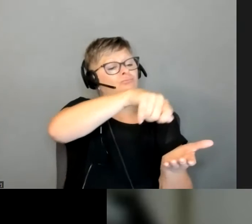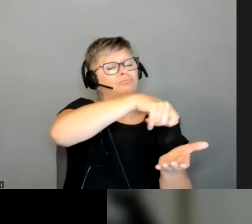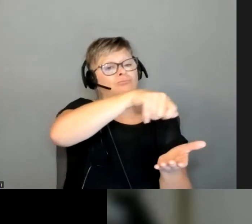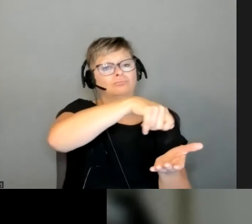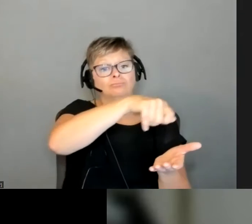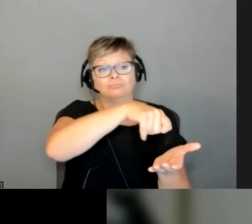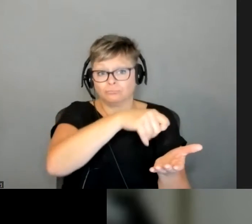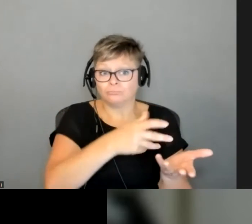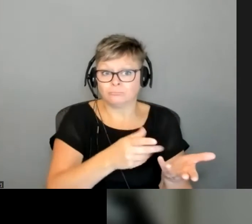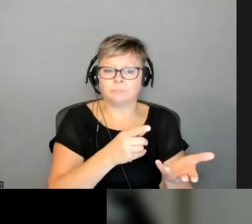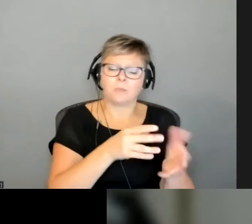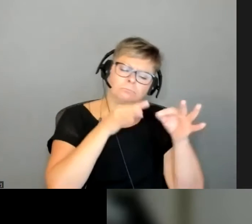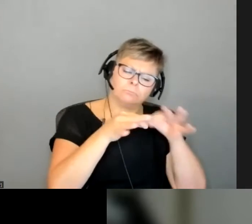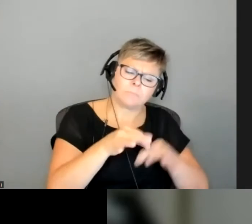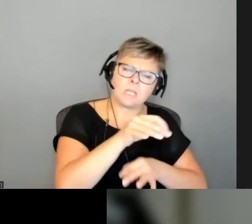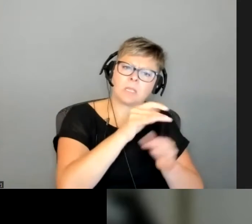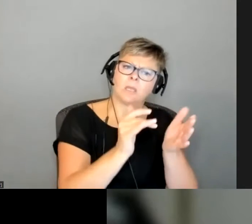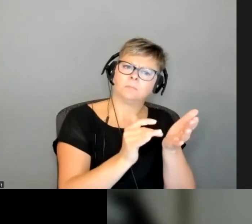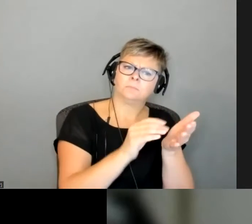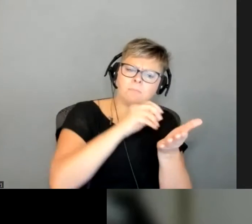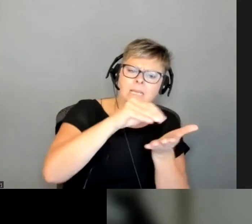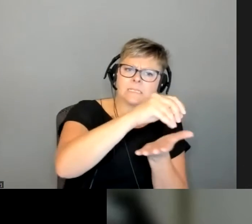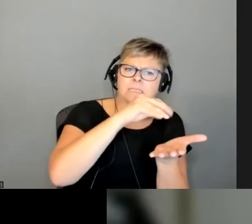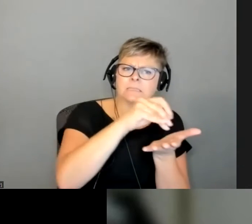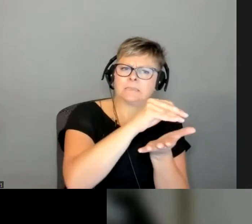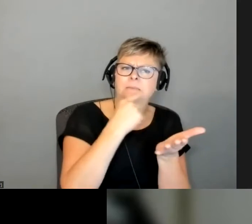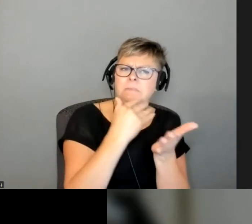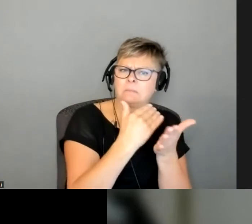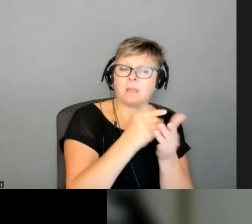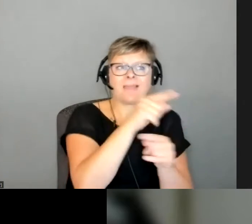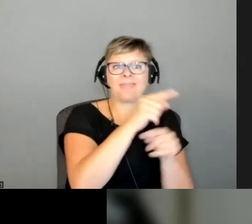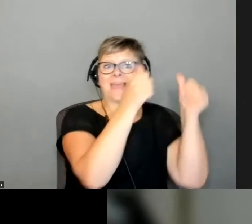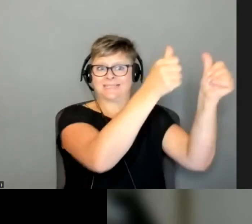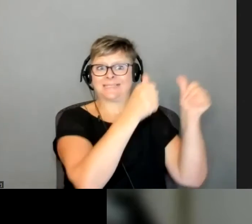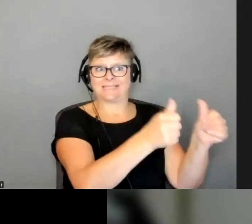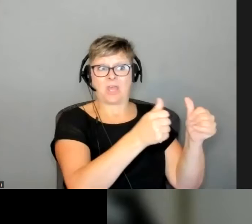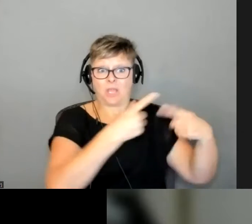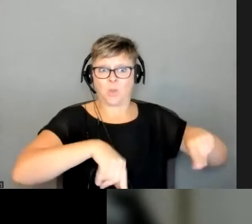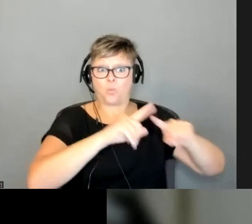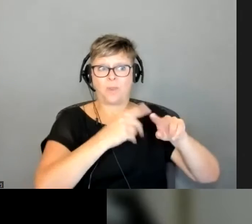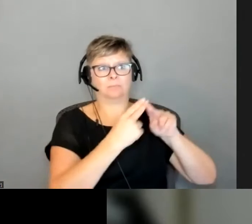medicines, and the sign that we had put up around World Elder Abuse.